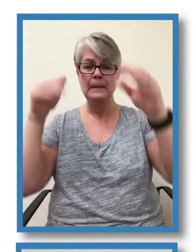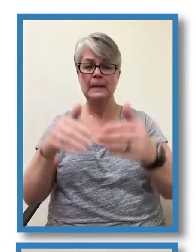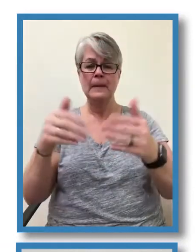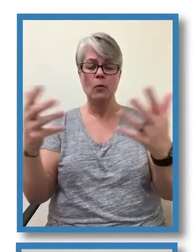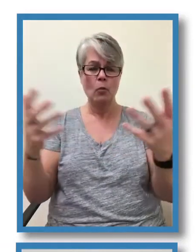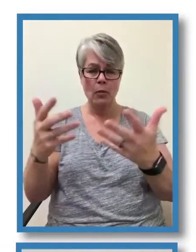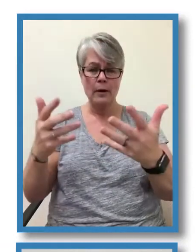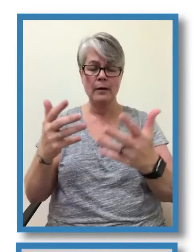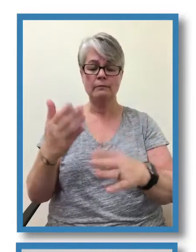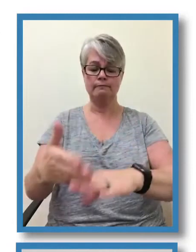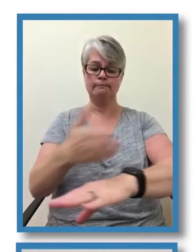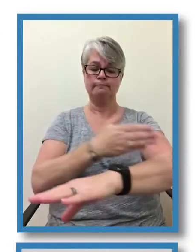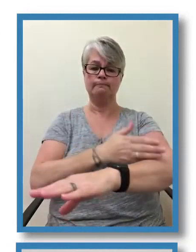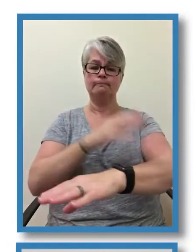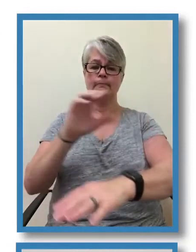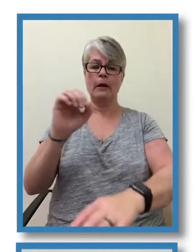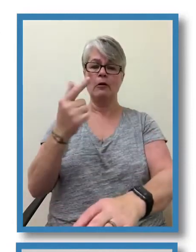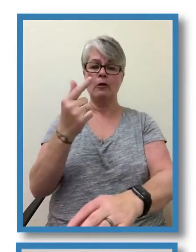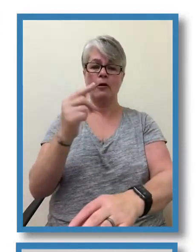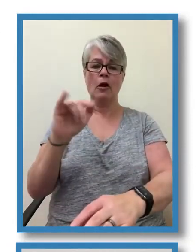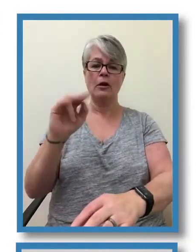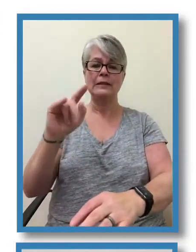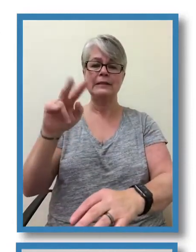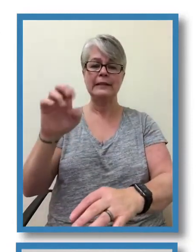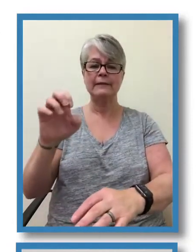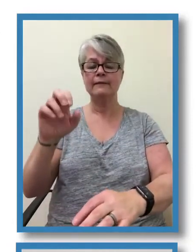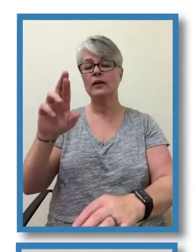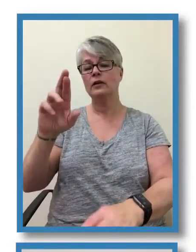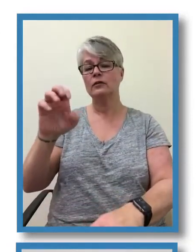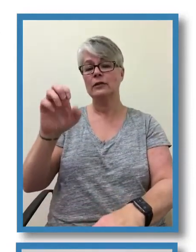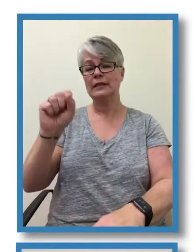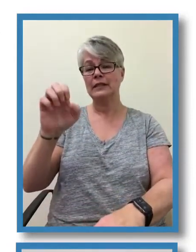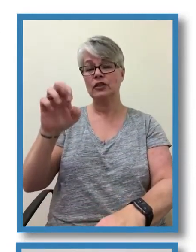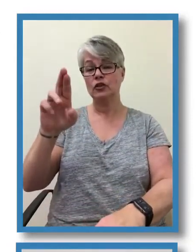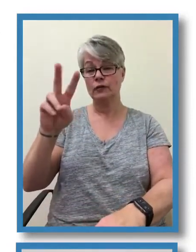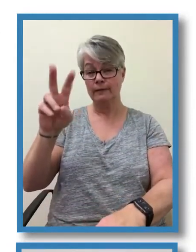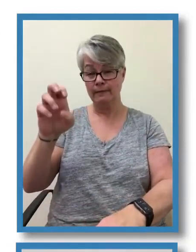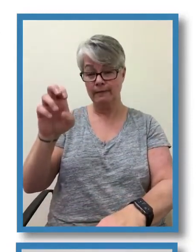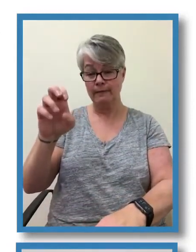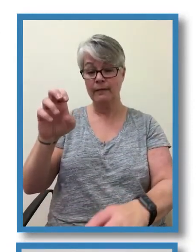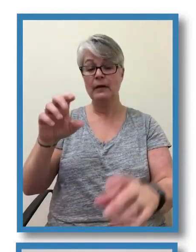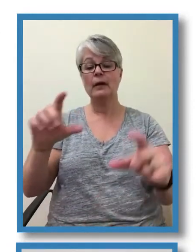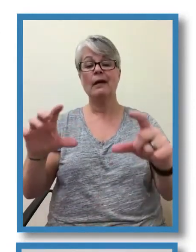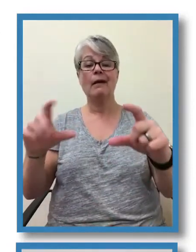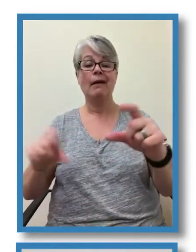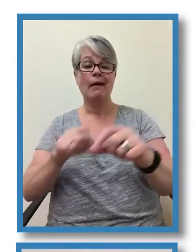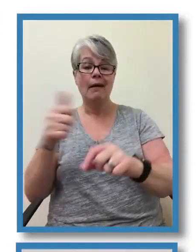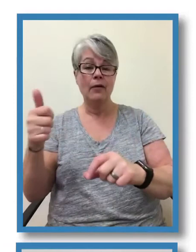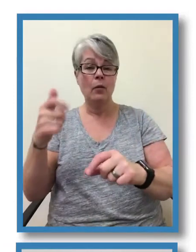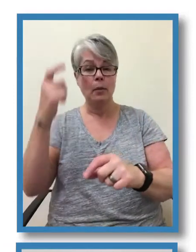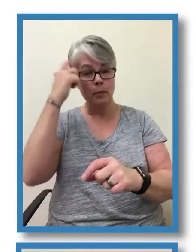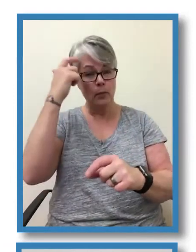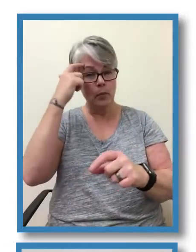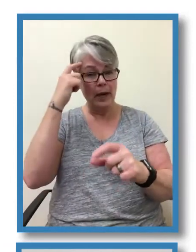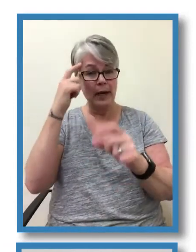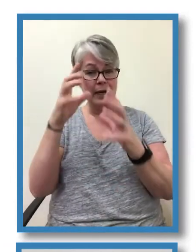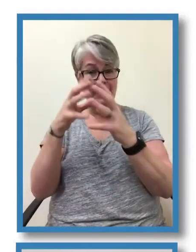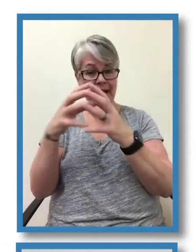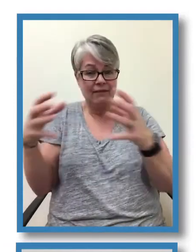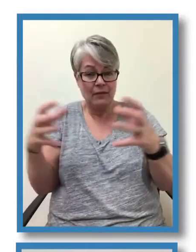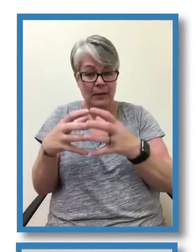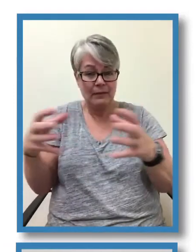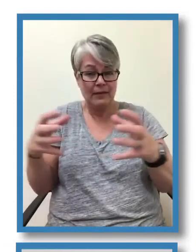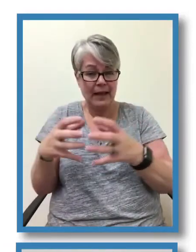ones trying to reduce brain damage. You can see that they all overlap, but core to all of them are exercise and adherence